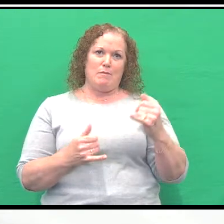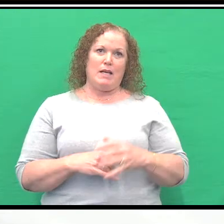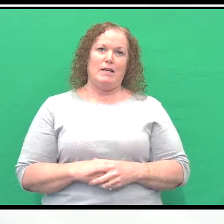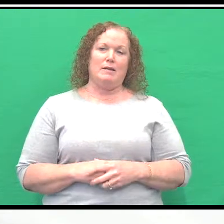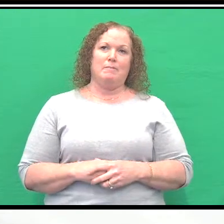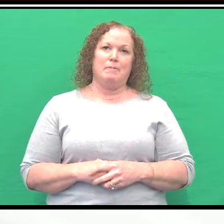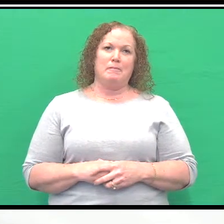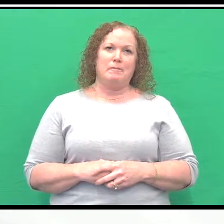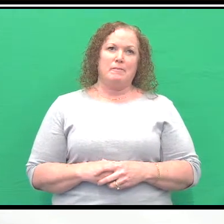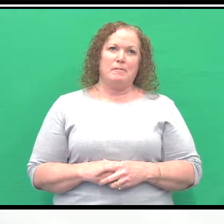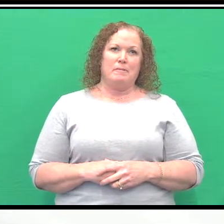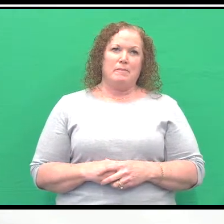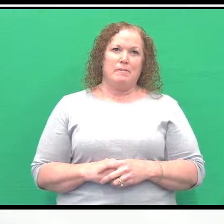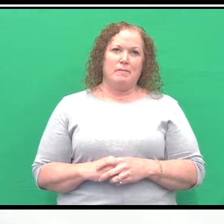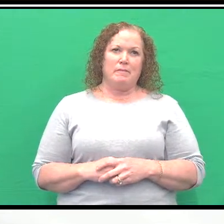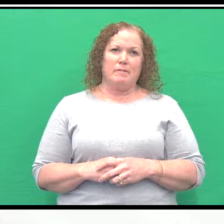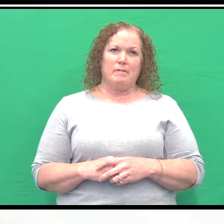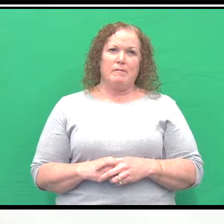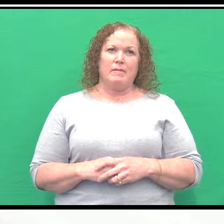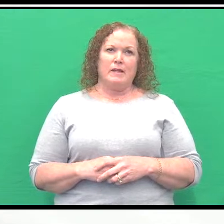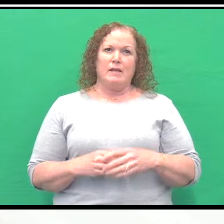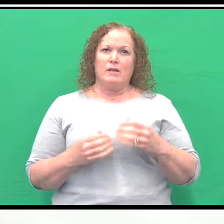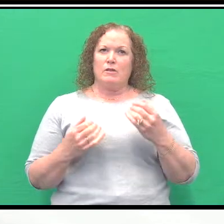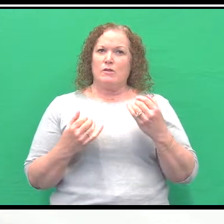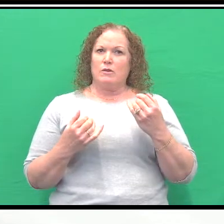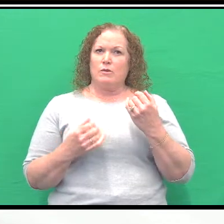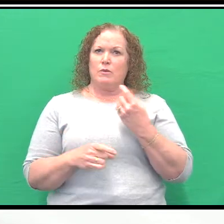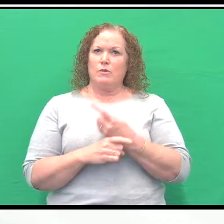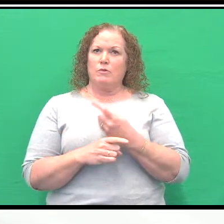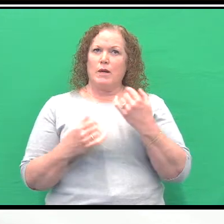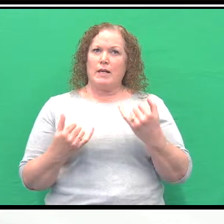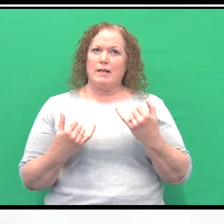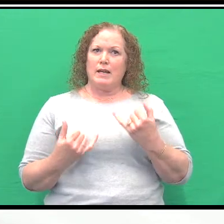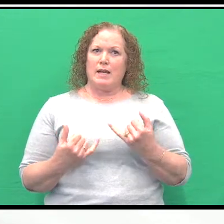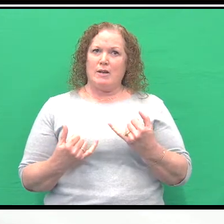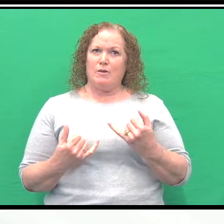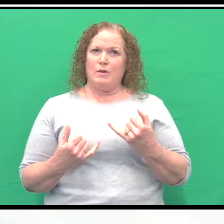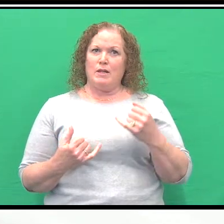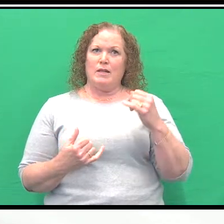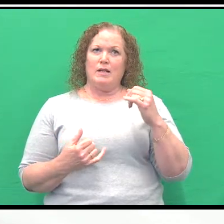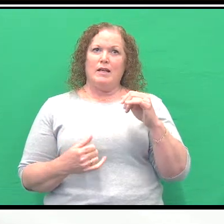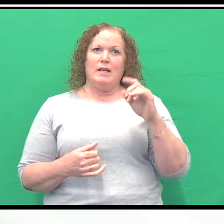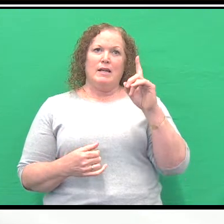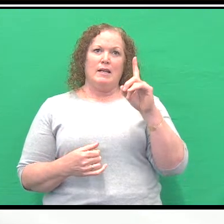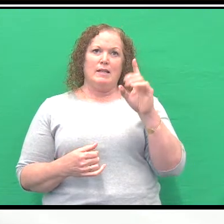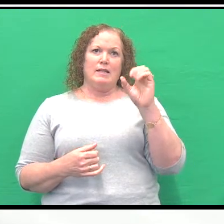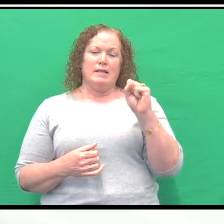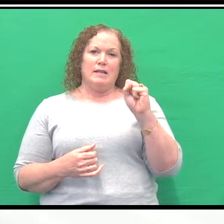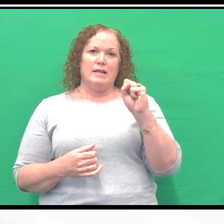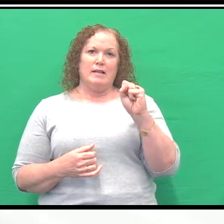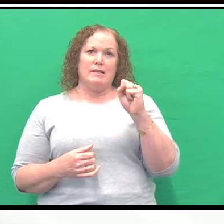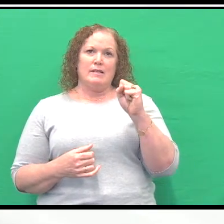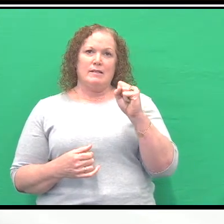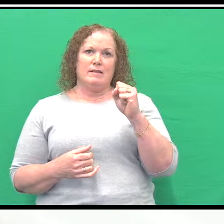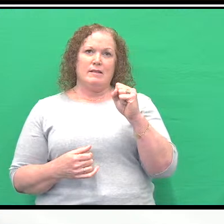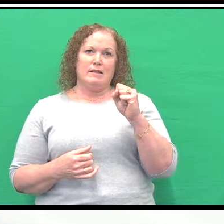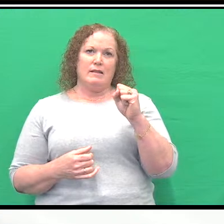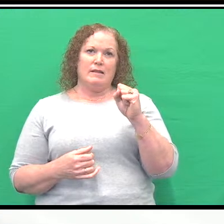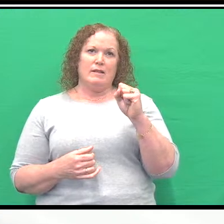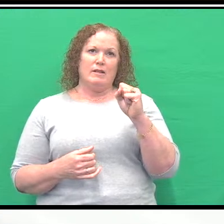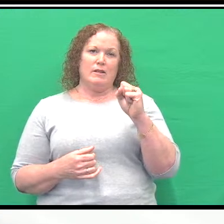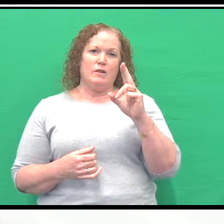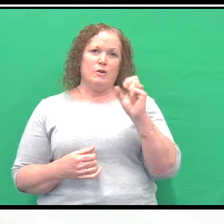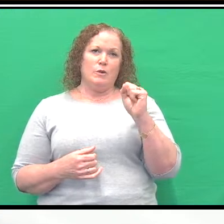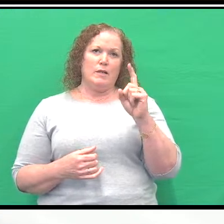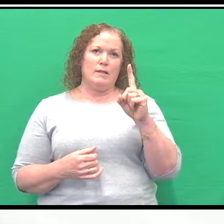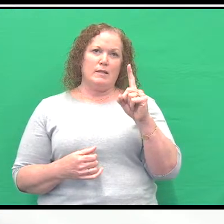year, Desert Sands decided to implement SB 328 this year, and so there has been some adjustments,